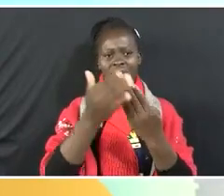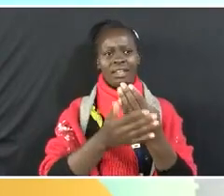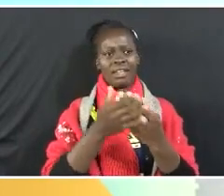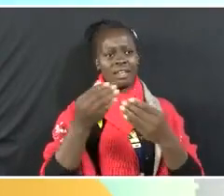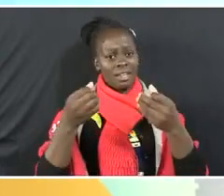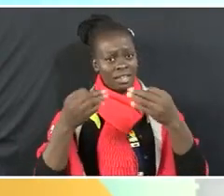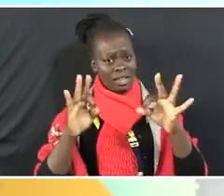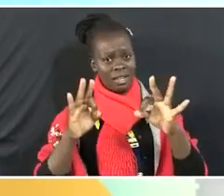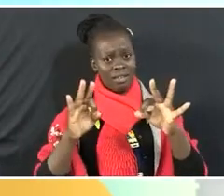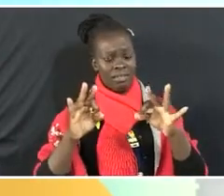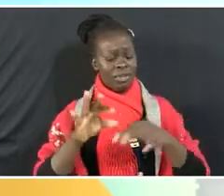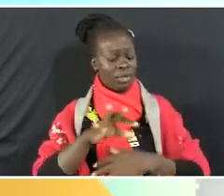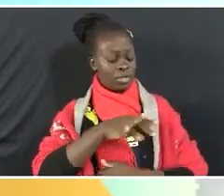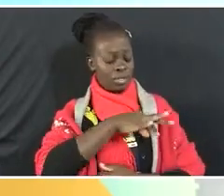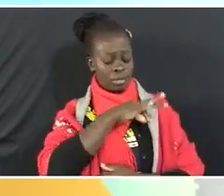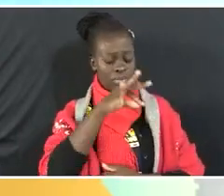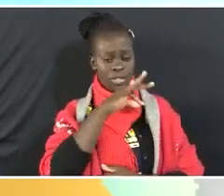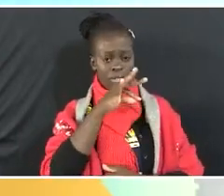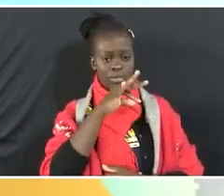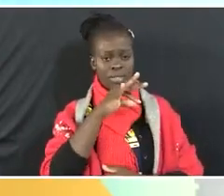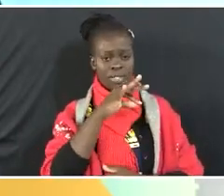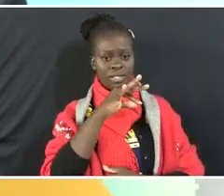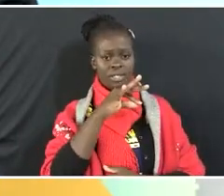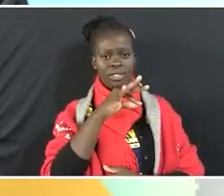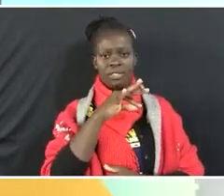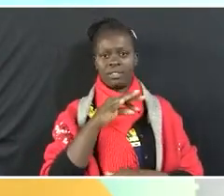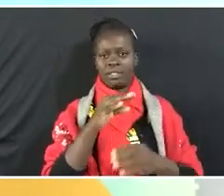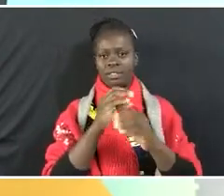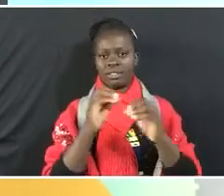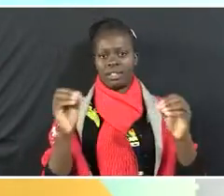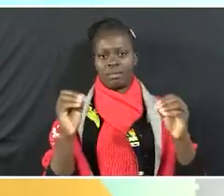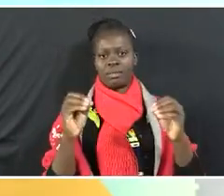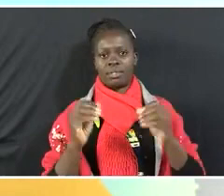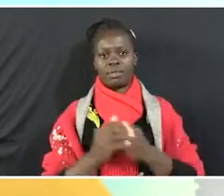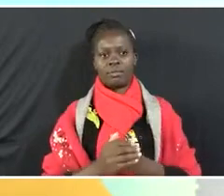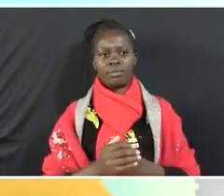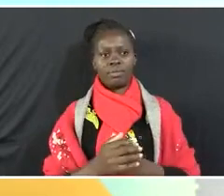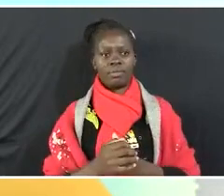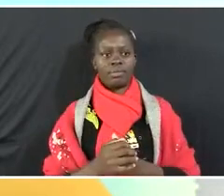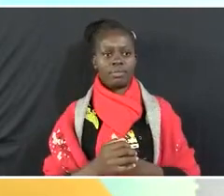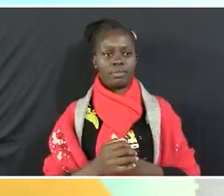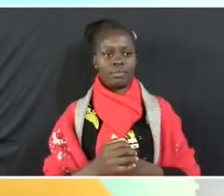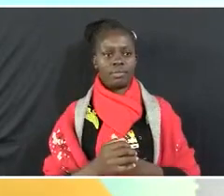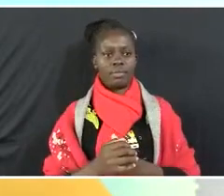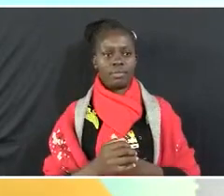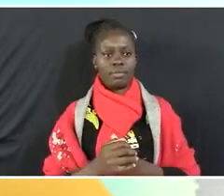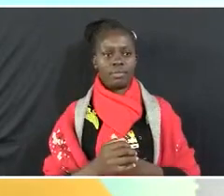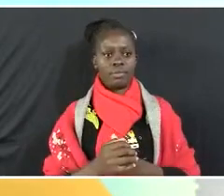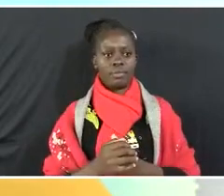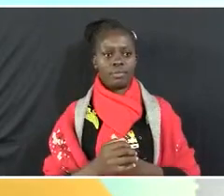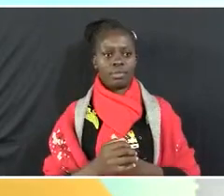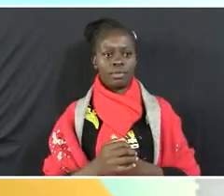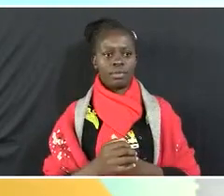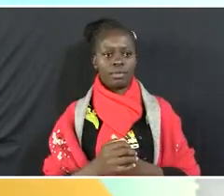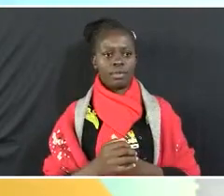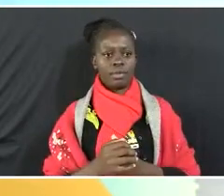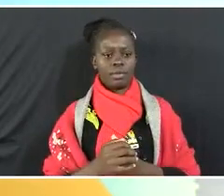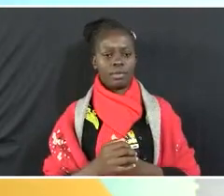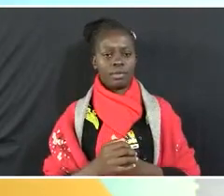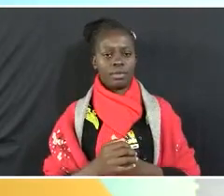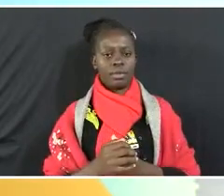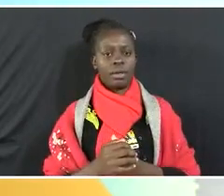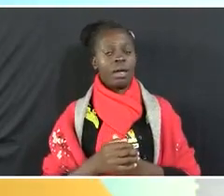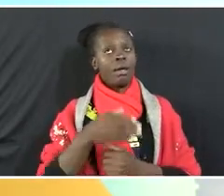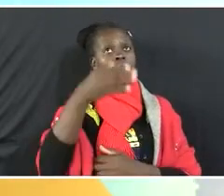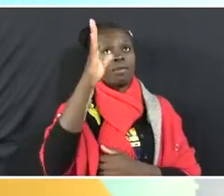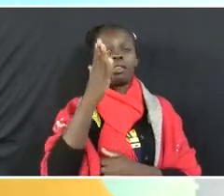spiritually well developed. And that's why we need all these messages from God. The father longed to see